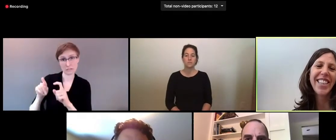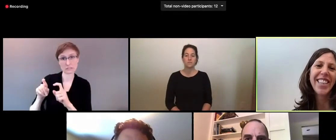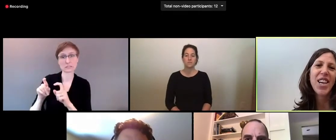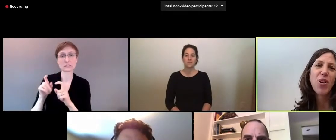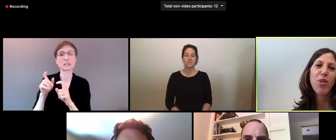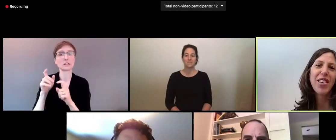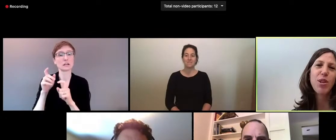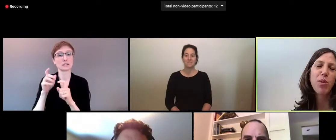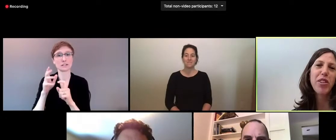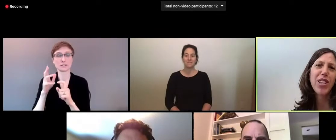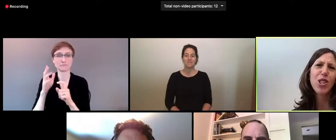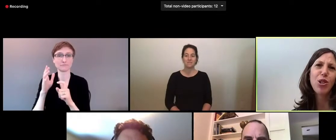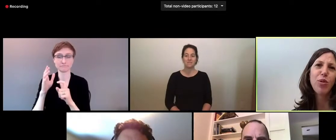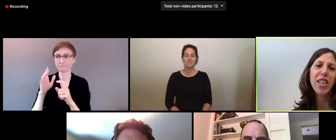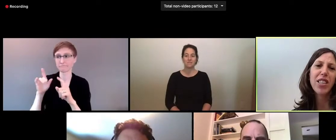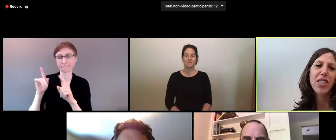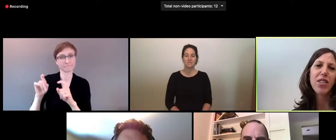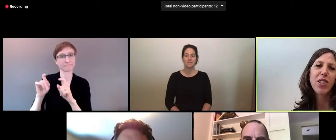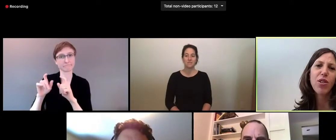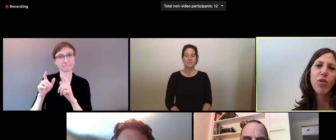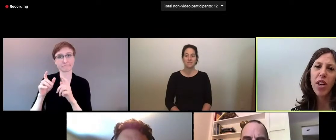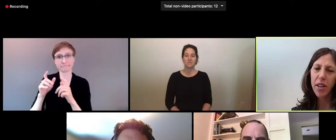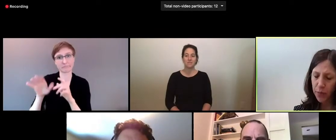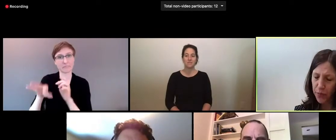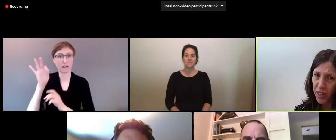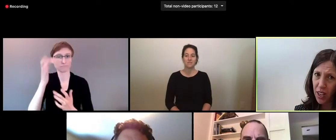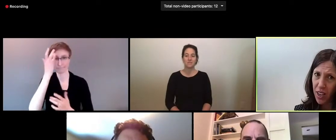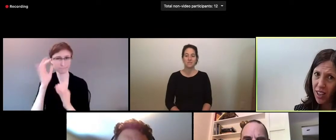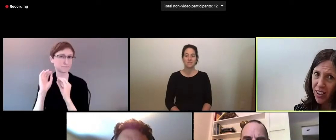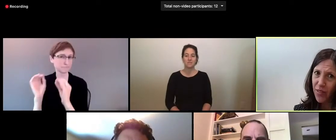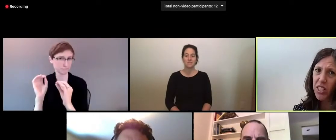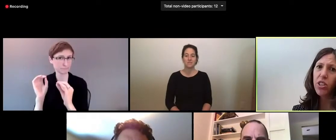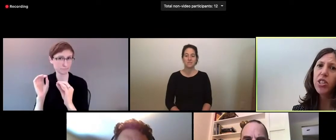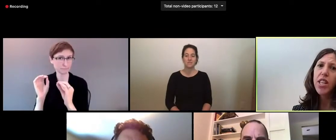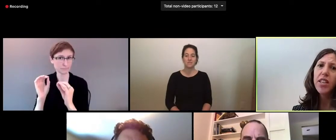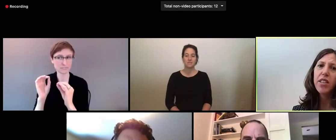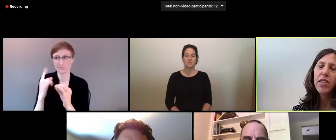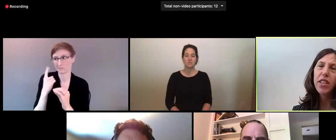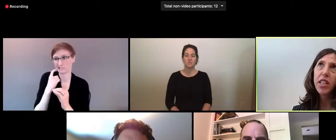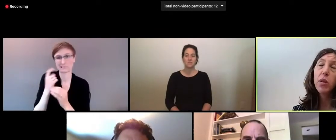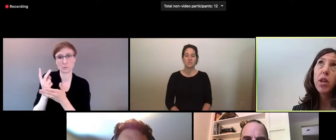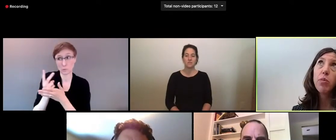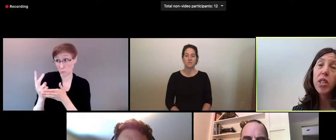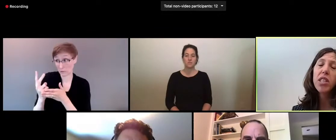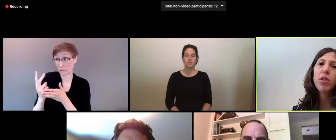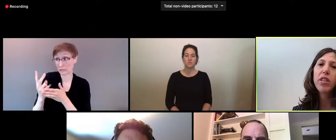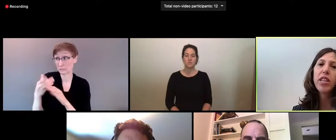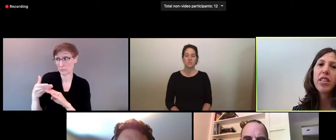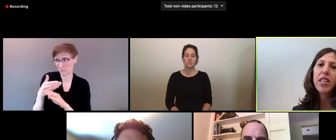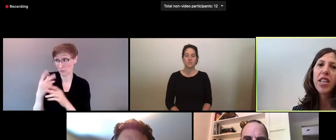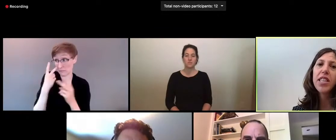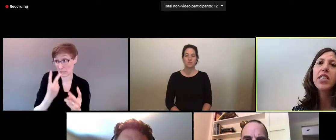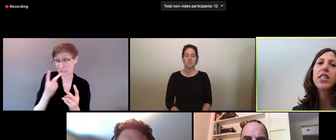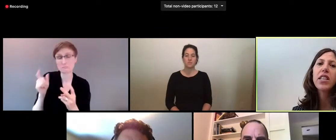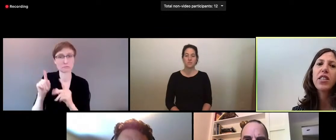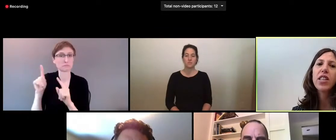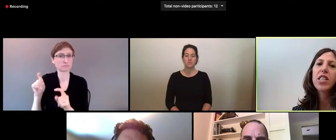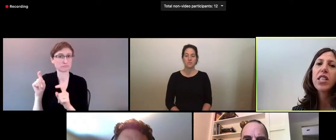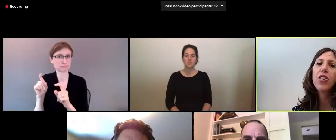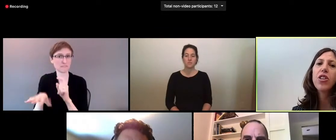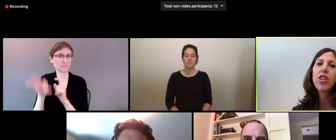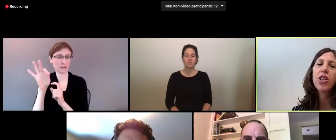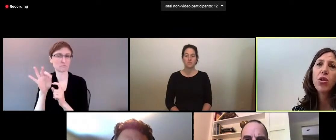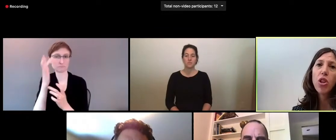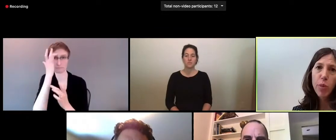COVID-19 within the previous 2 weeks. So visitors then, in principle, the idea